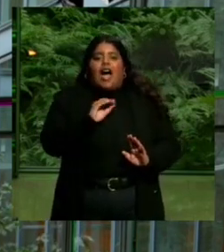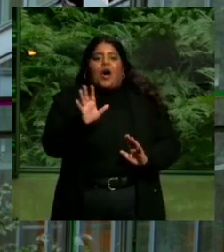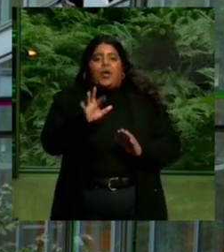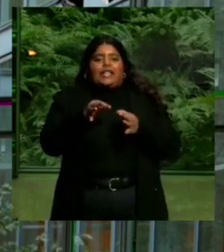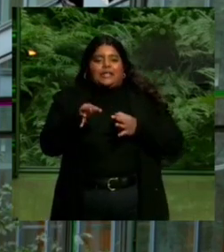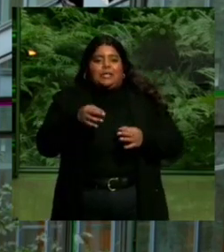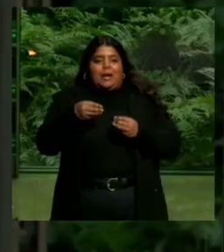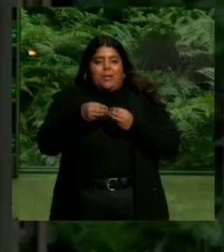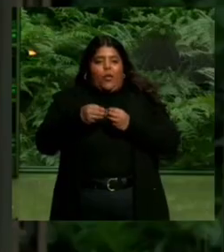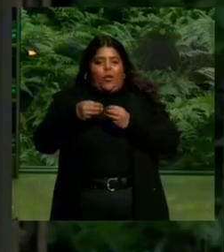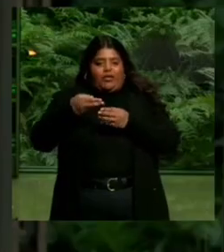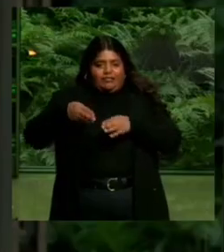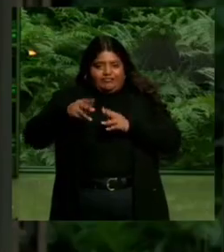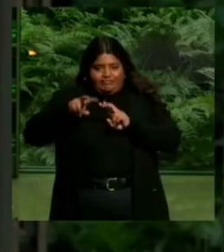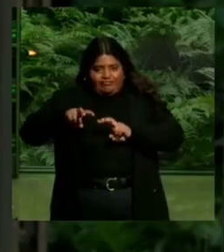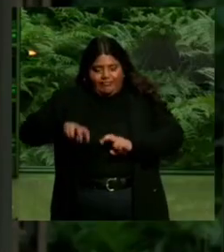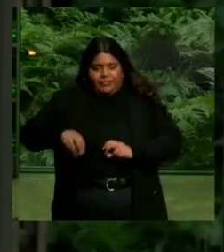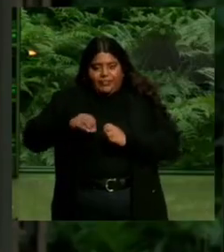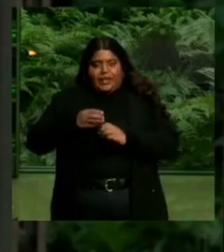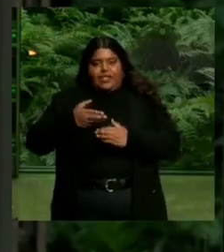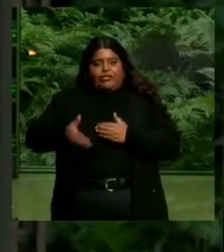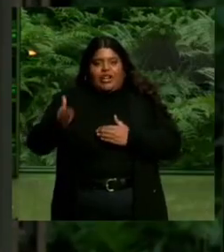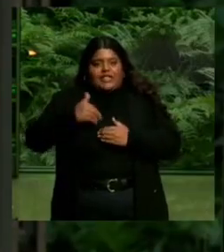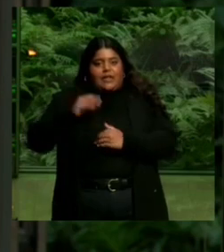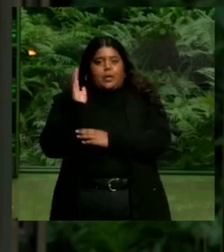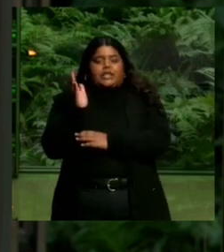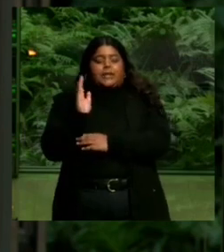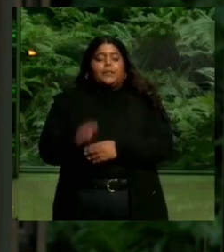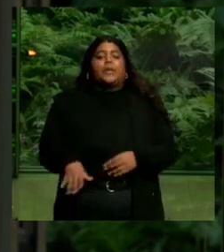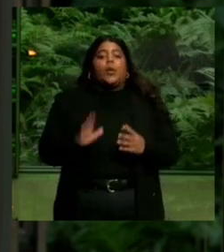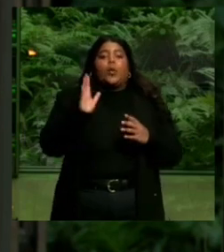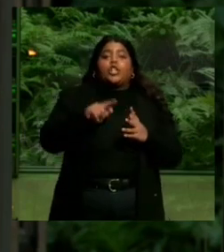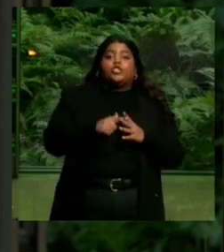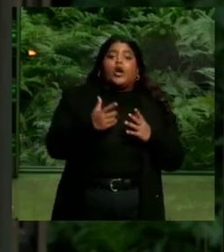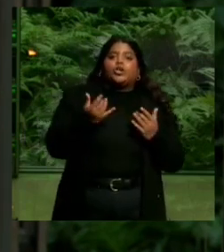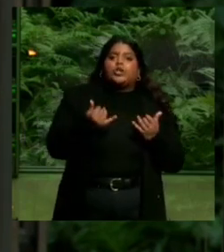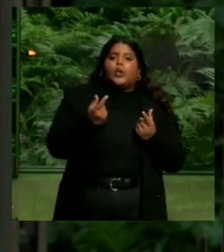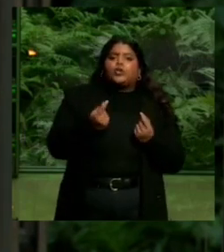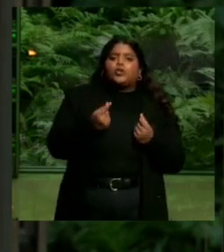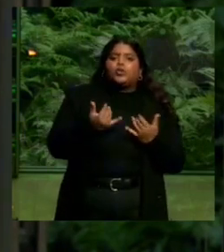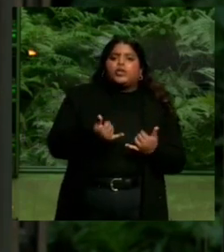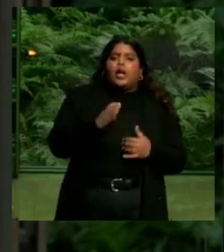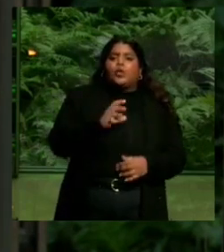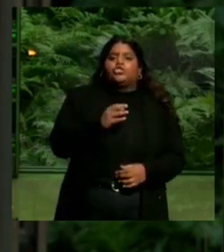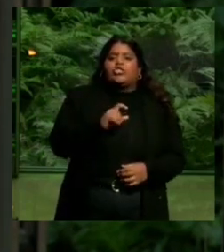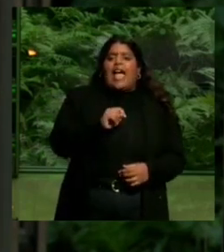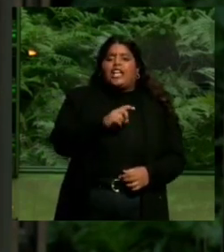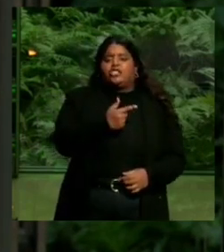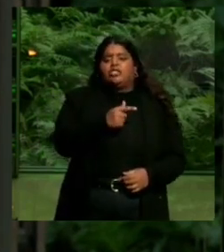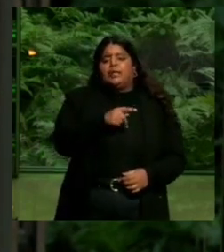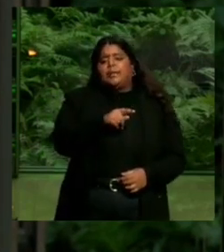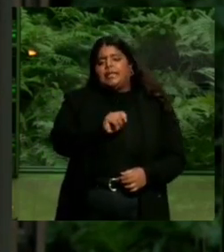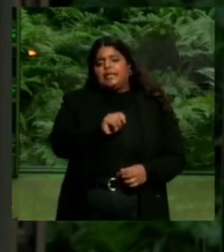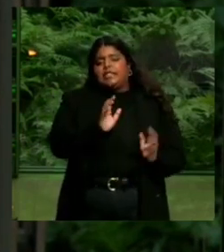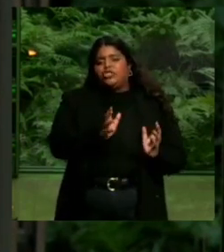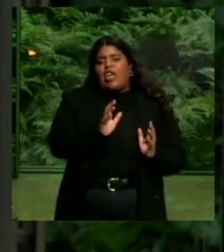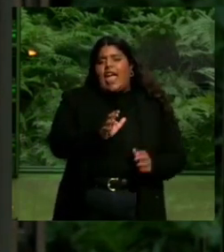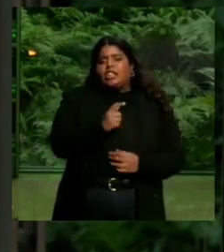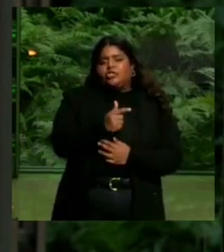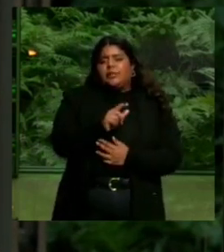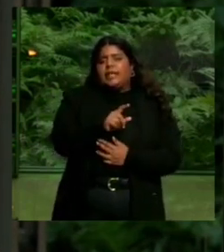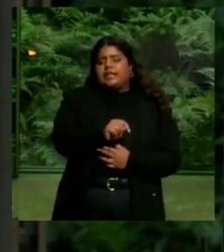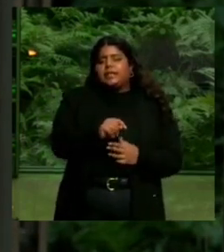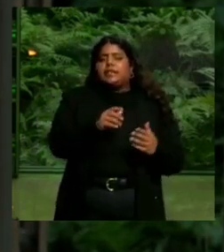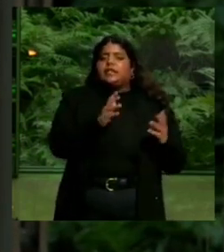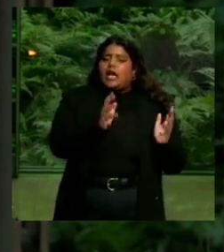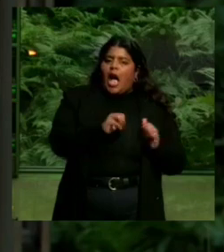presentation. We're going to start with what would you do today with ChatGPT, and then we want to look at how you would change your